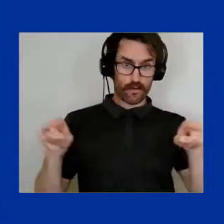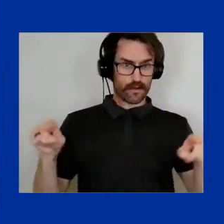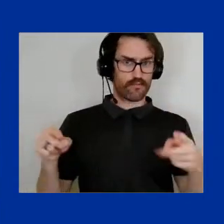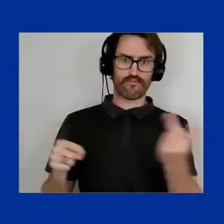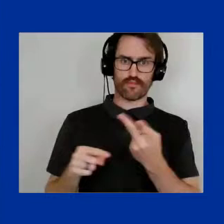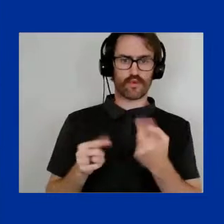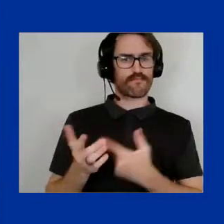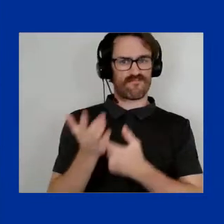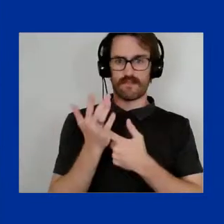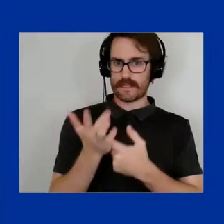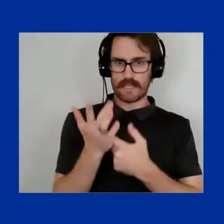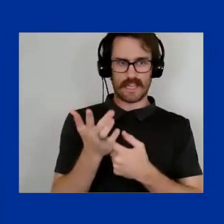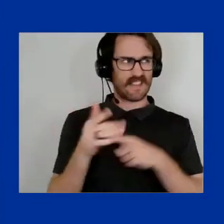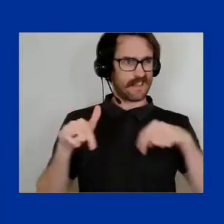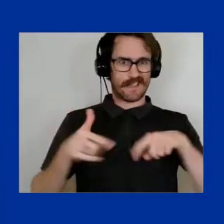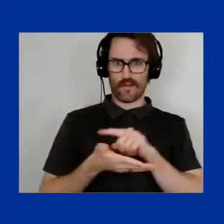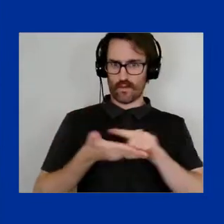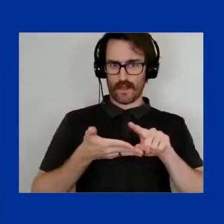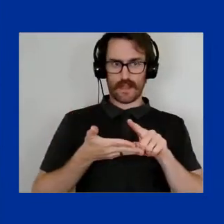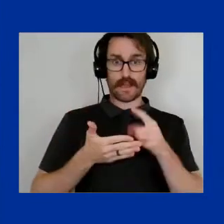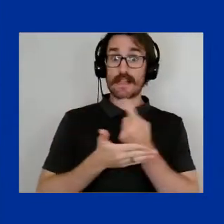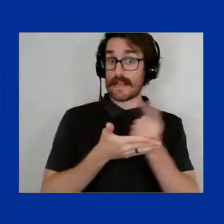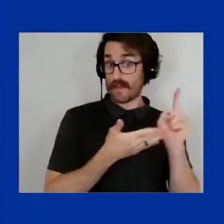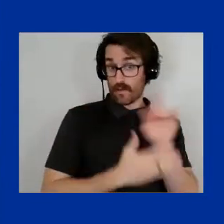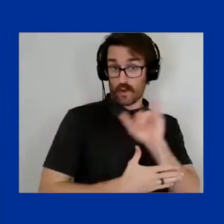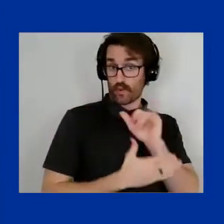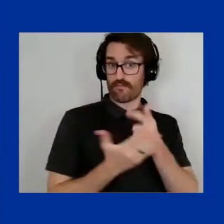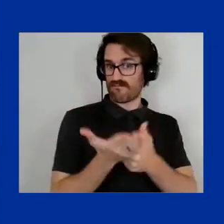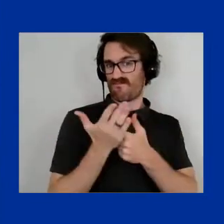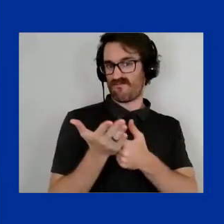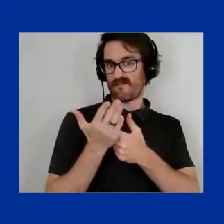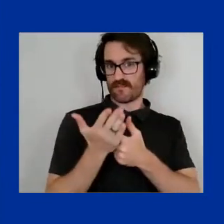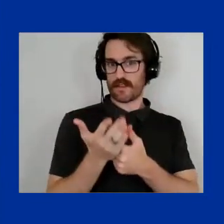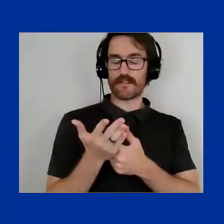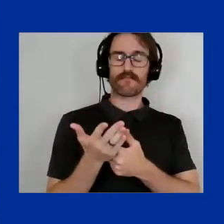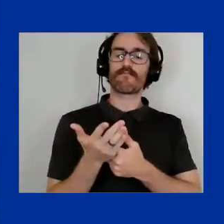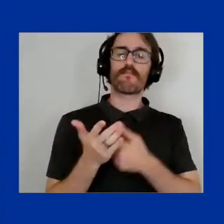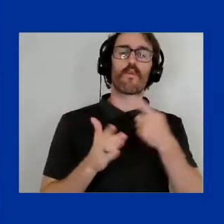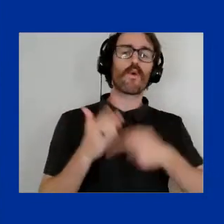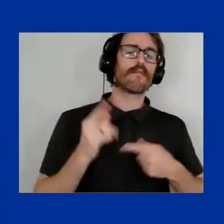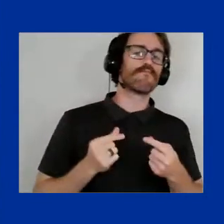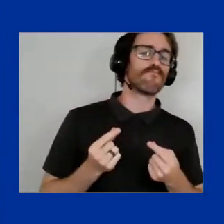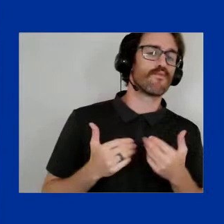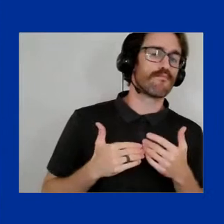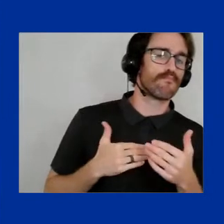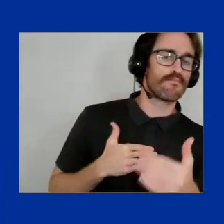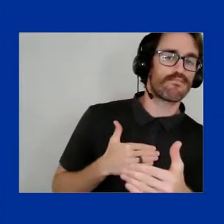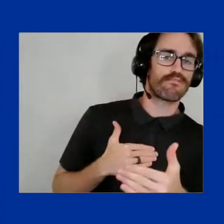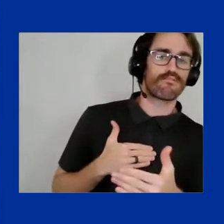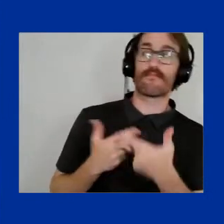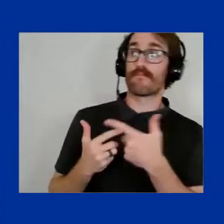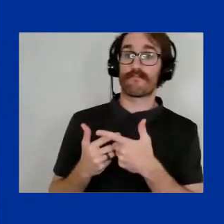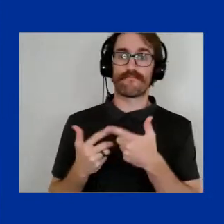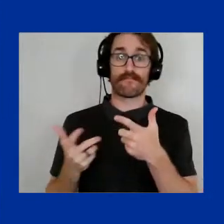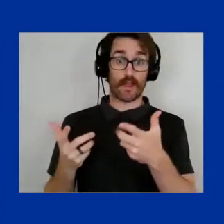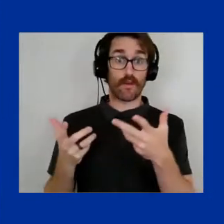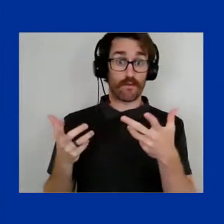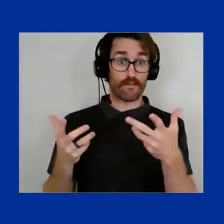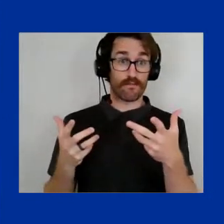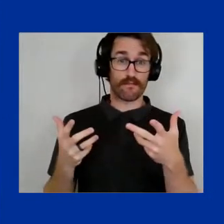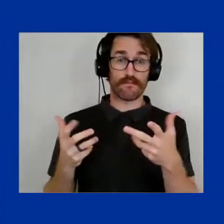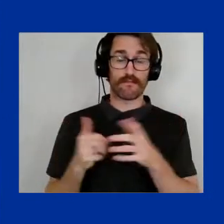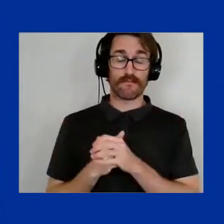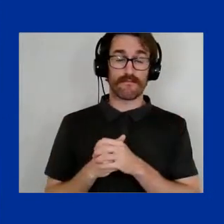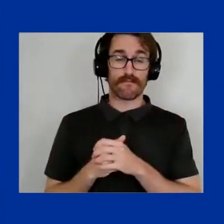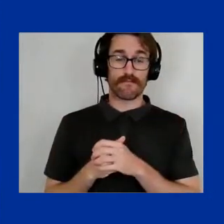Ottawa this week as well as last week, and they really wouldn't want citizens